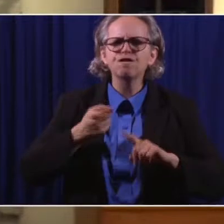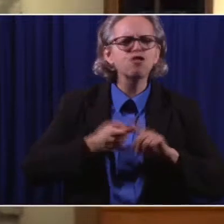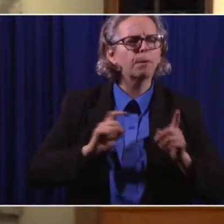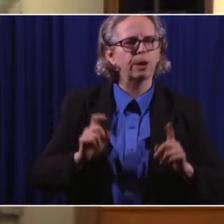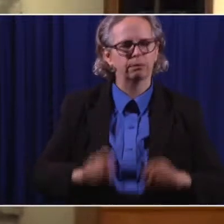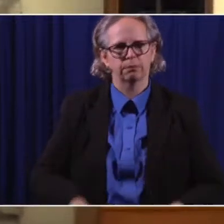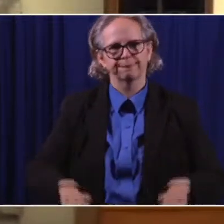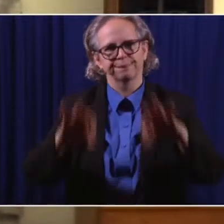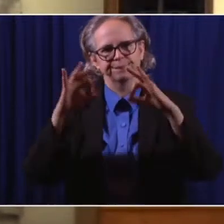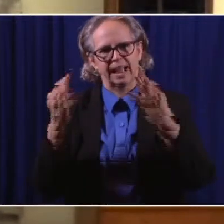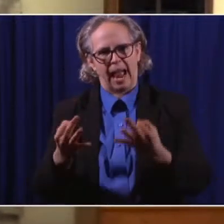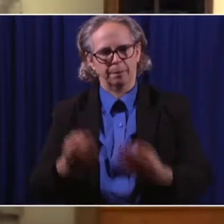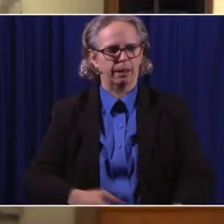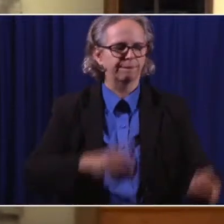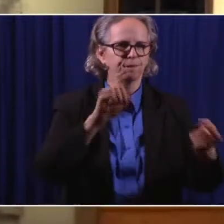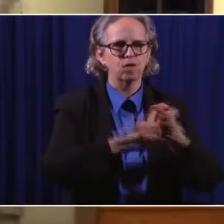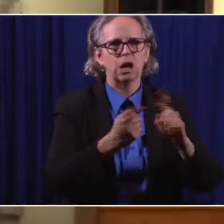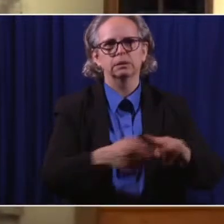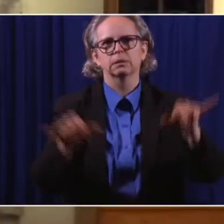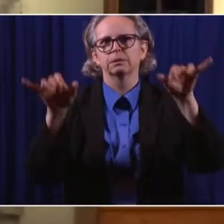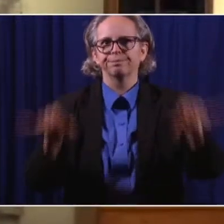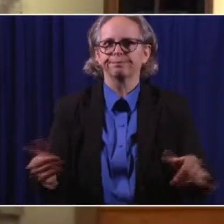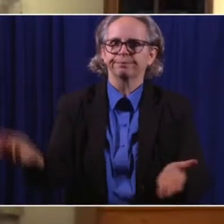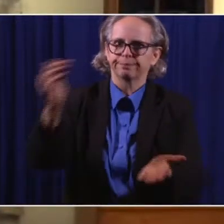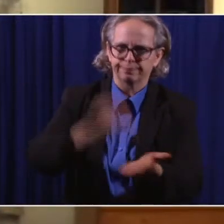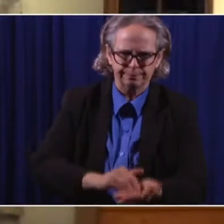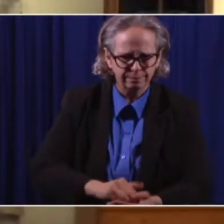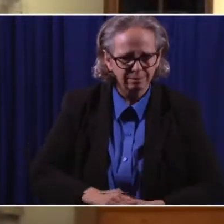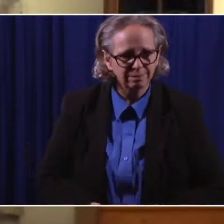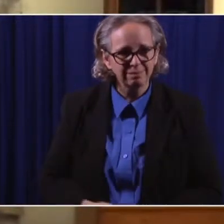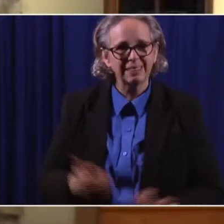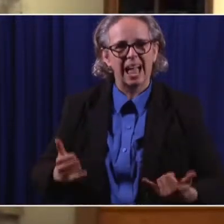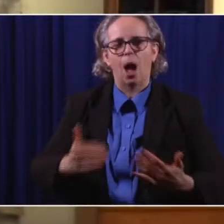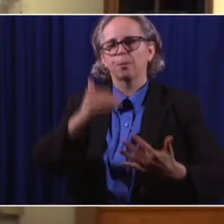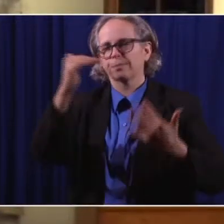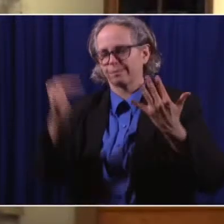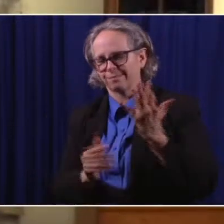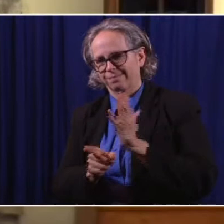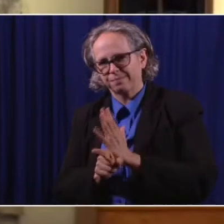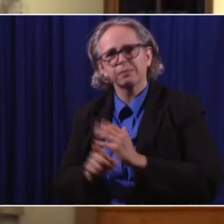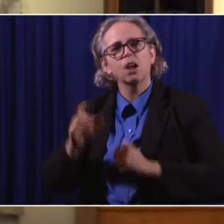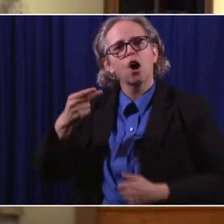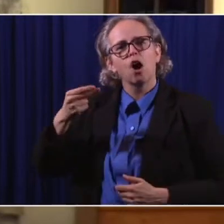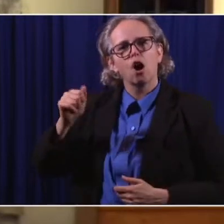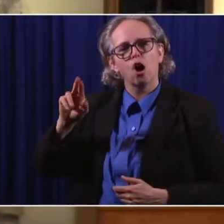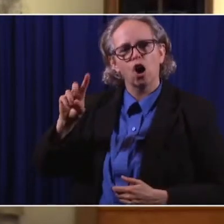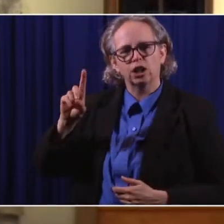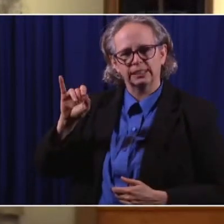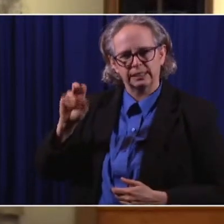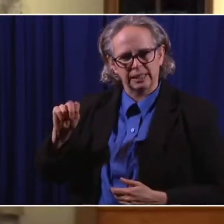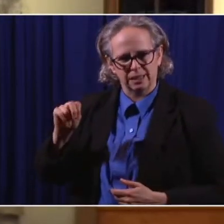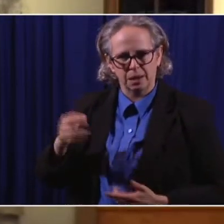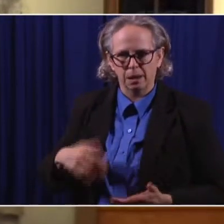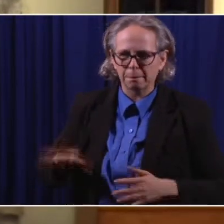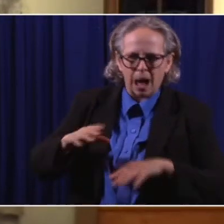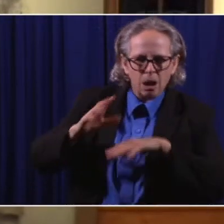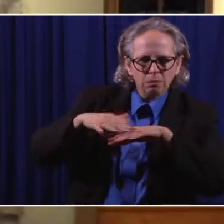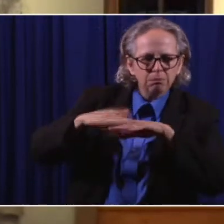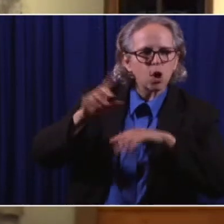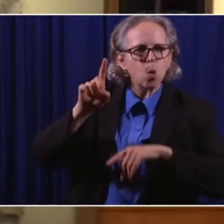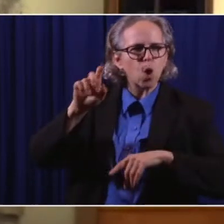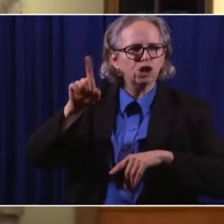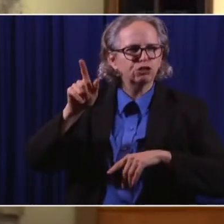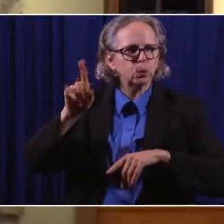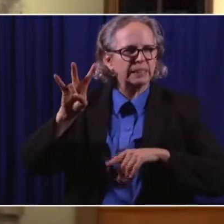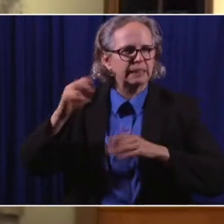virus spread. Hardin County, they're at 127 cases per 100,000. They returned to red this